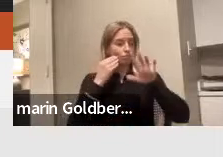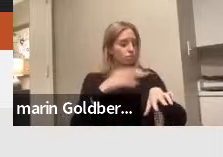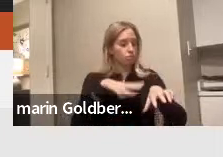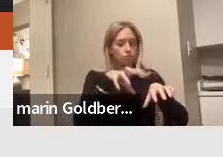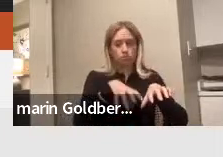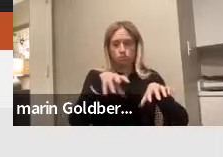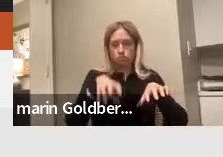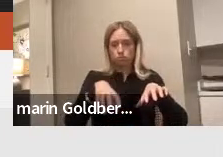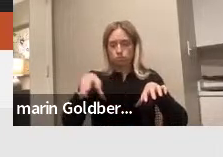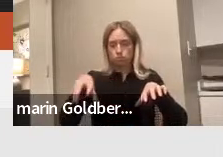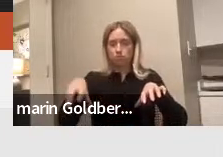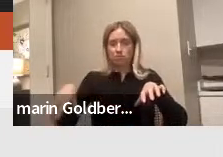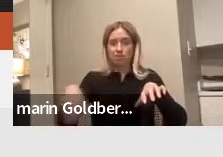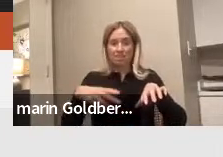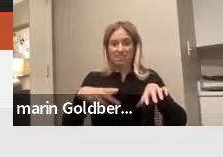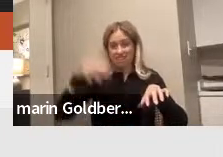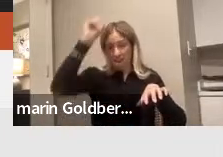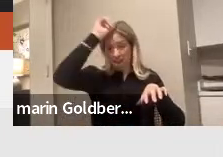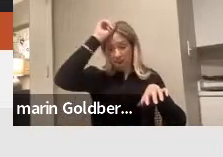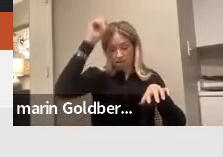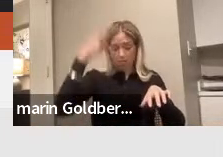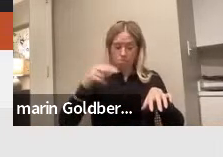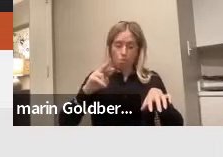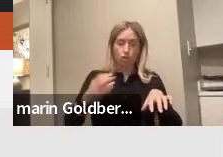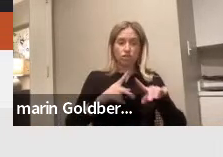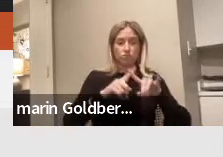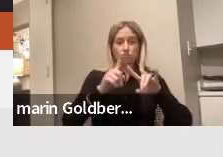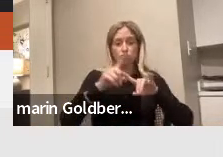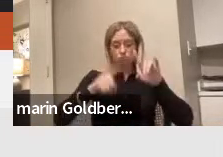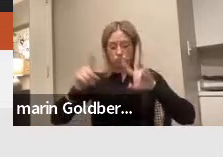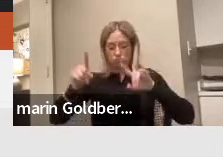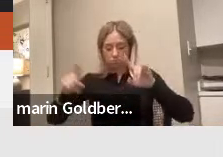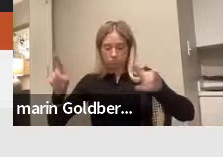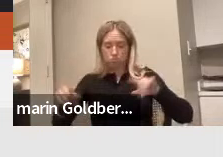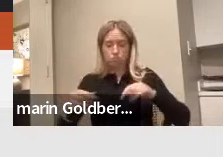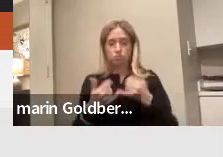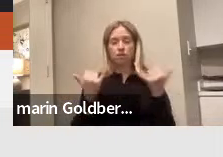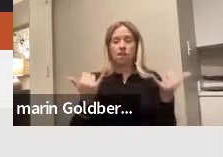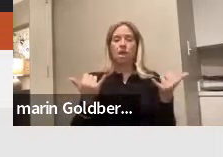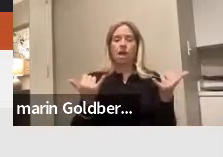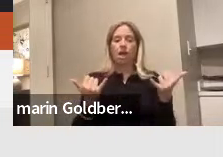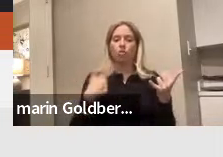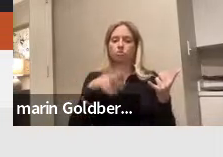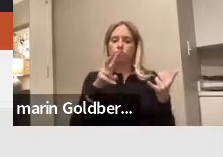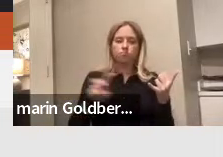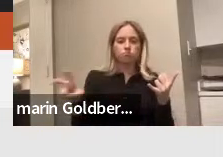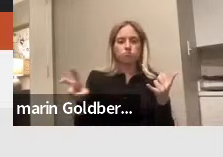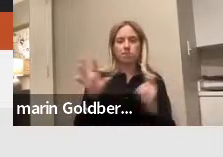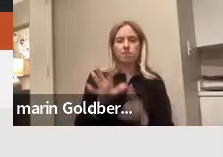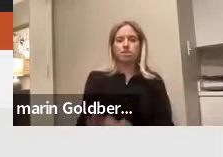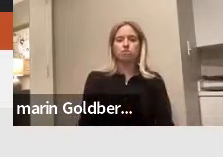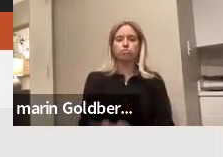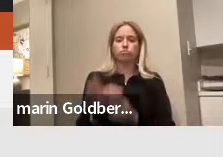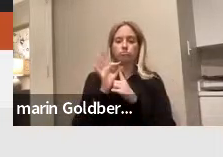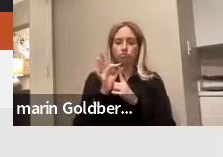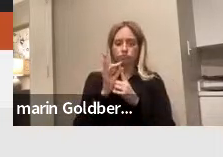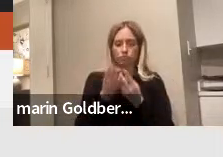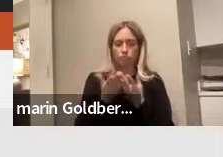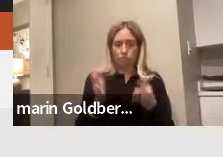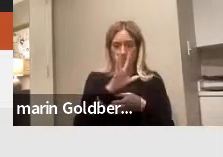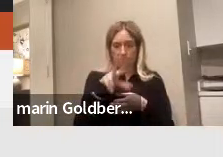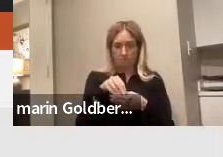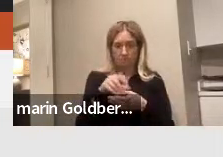in porch roof height as well. Finally, now we jump to the special exception criteria of